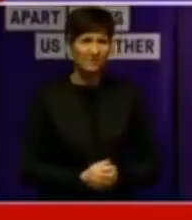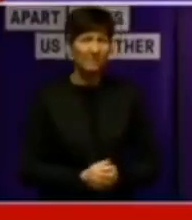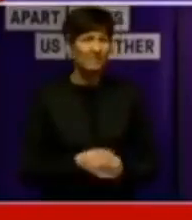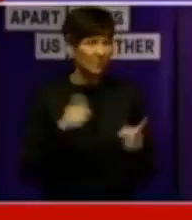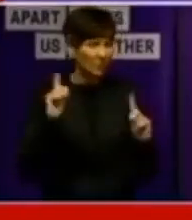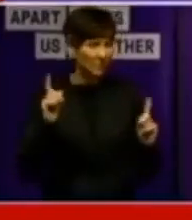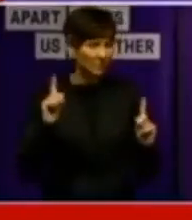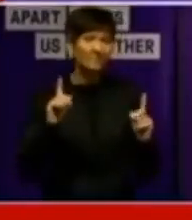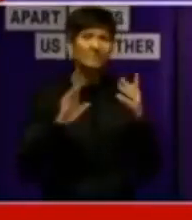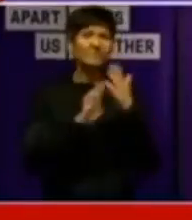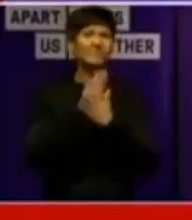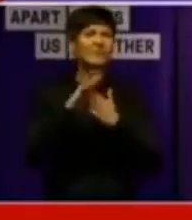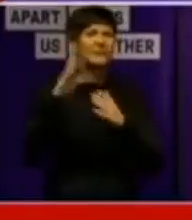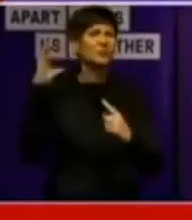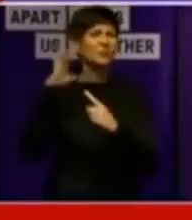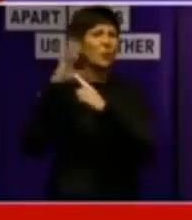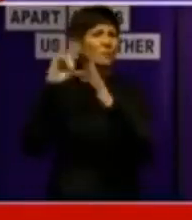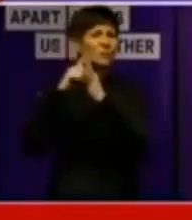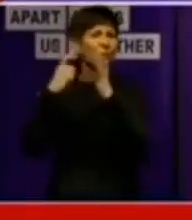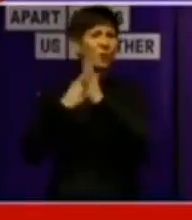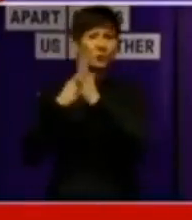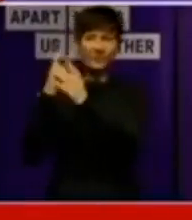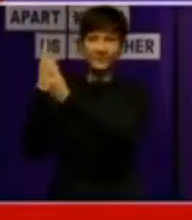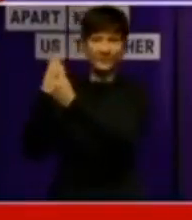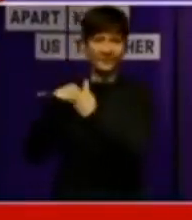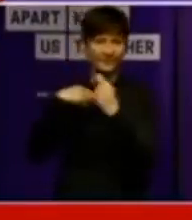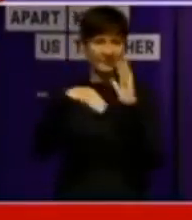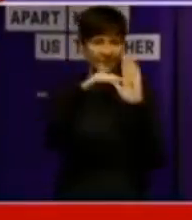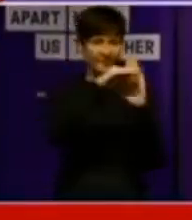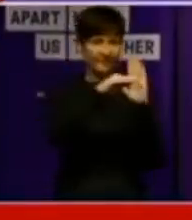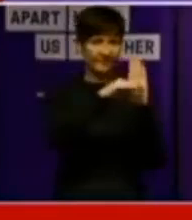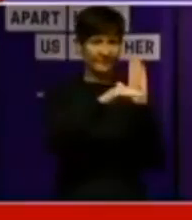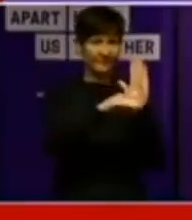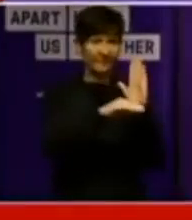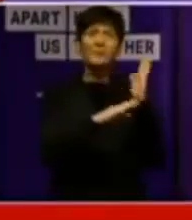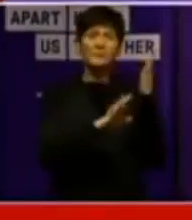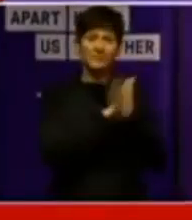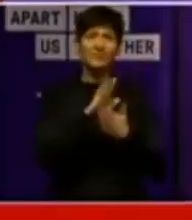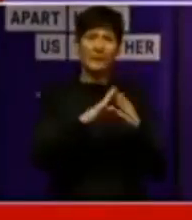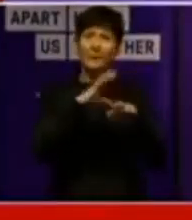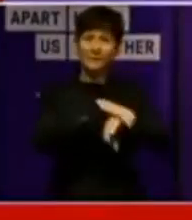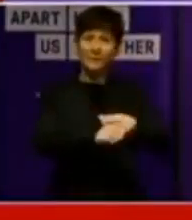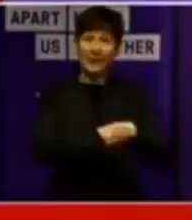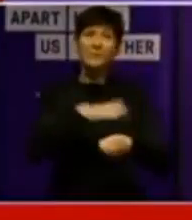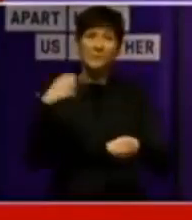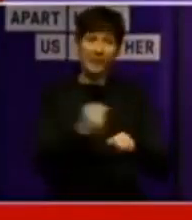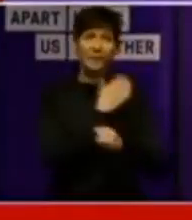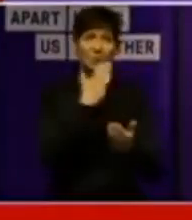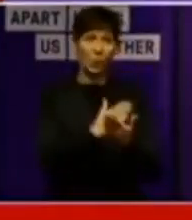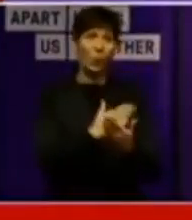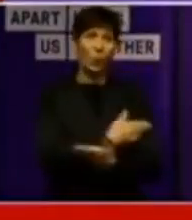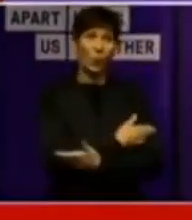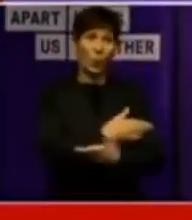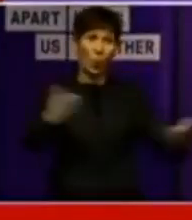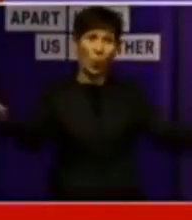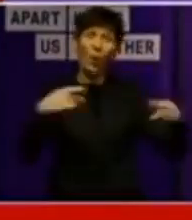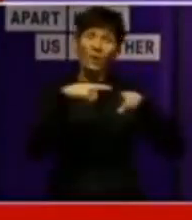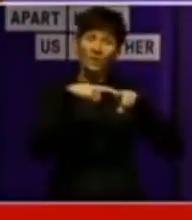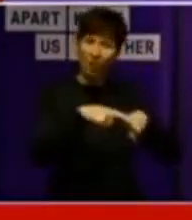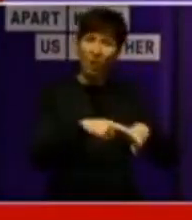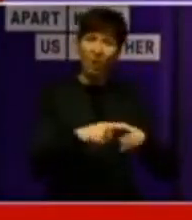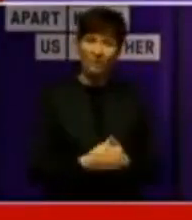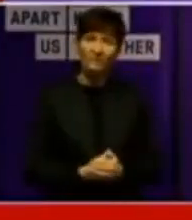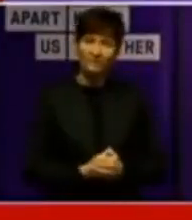I just want to recap really briefly on what we're already doing because we have a significant commitment. We have Operation Sentinel, which is every